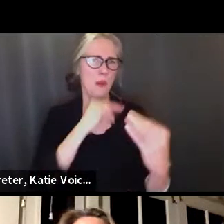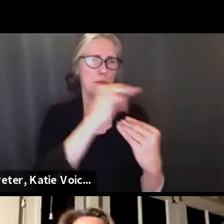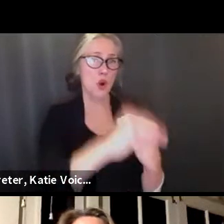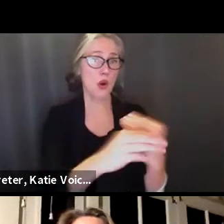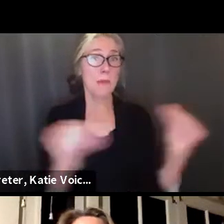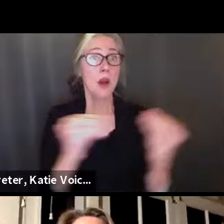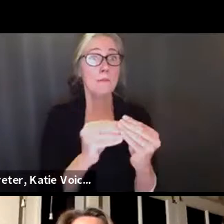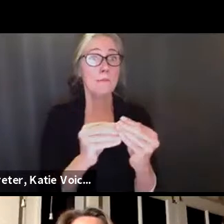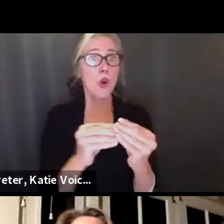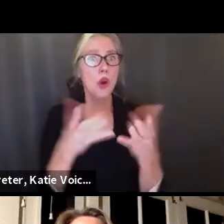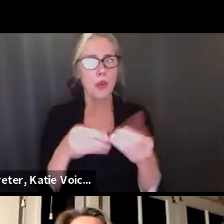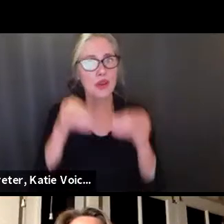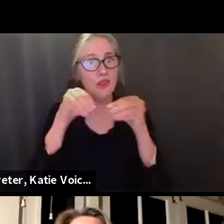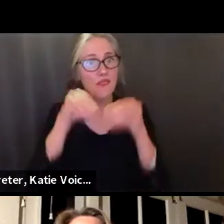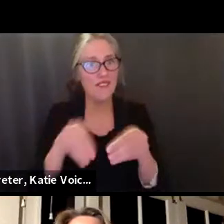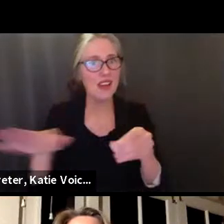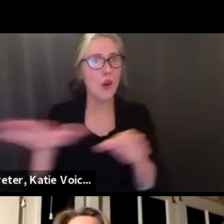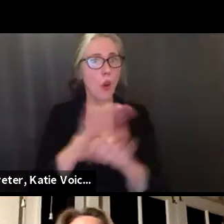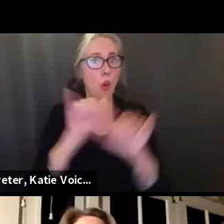slide.